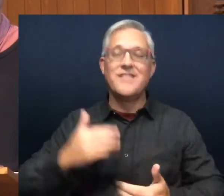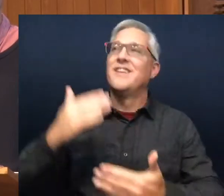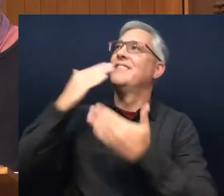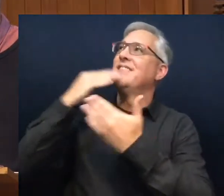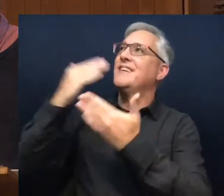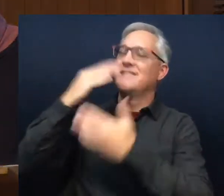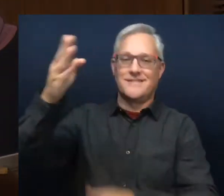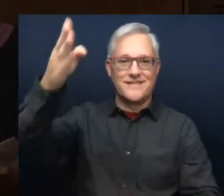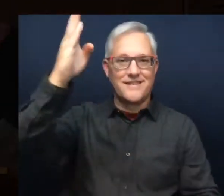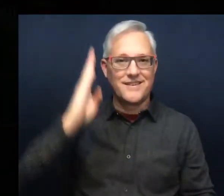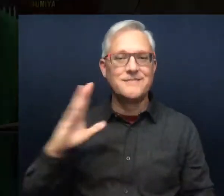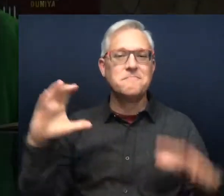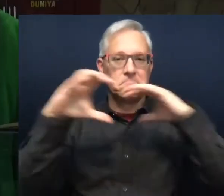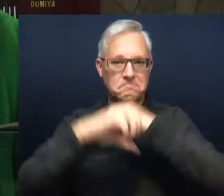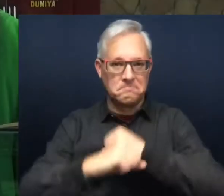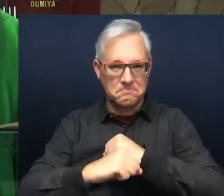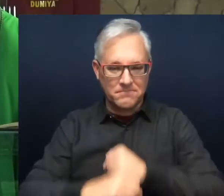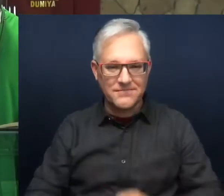to God.